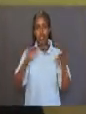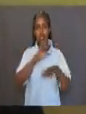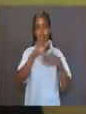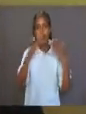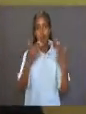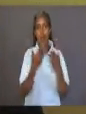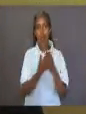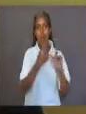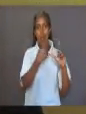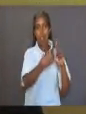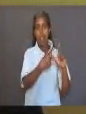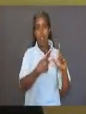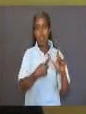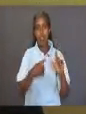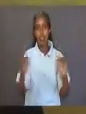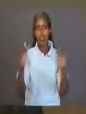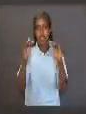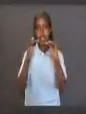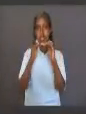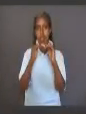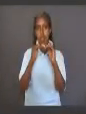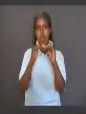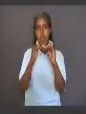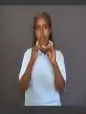its angles are equal.